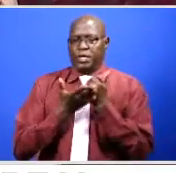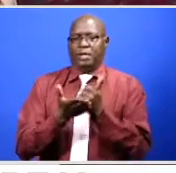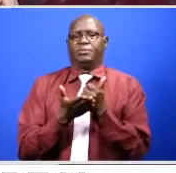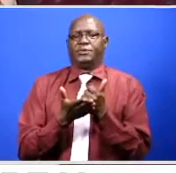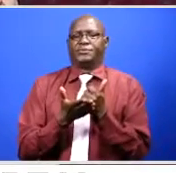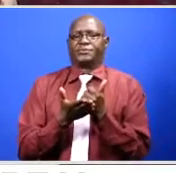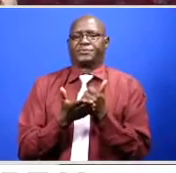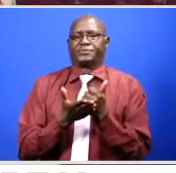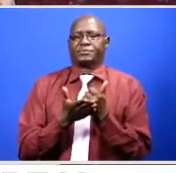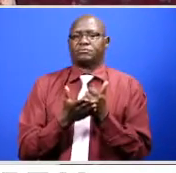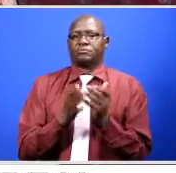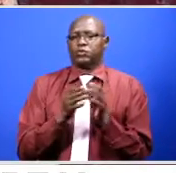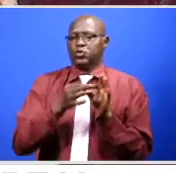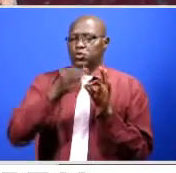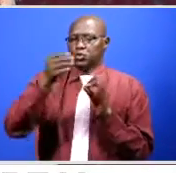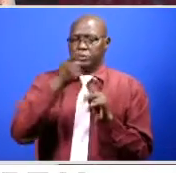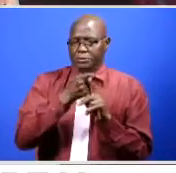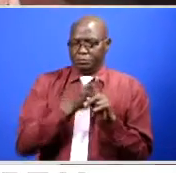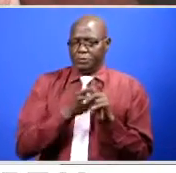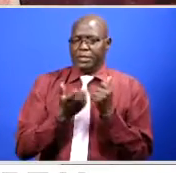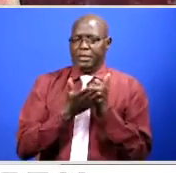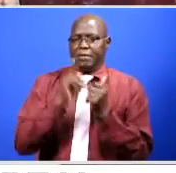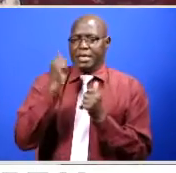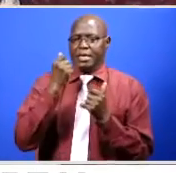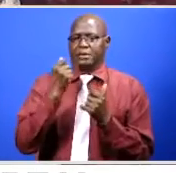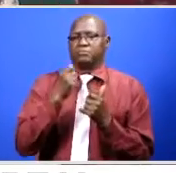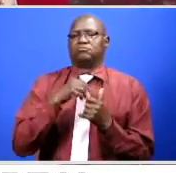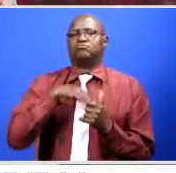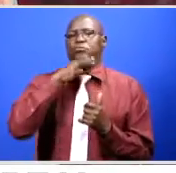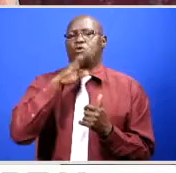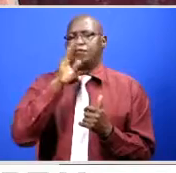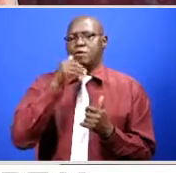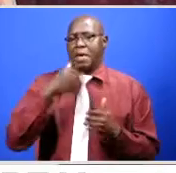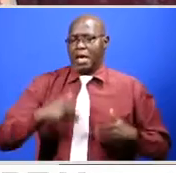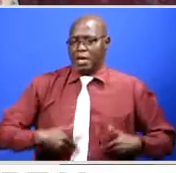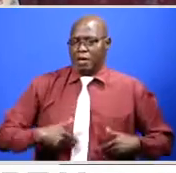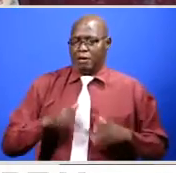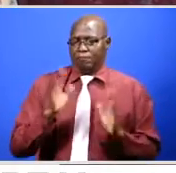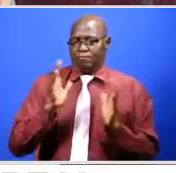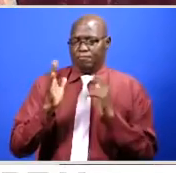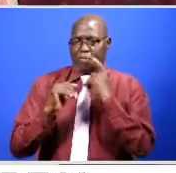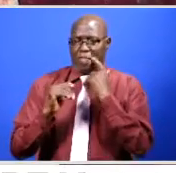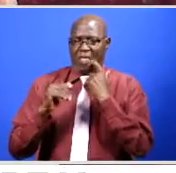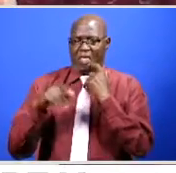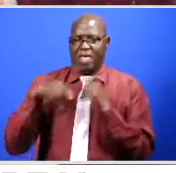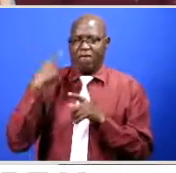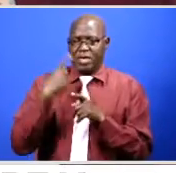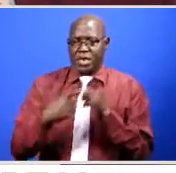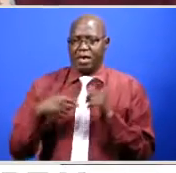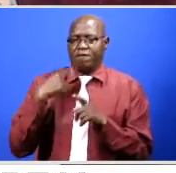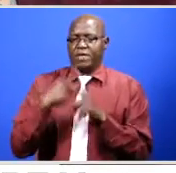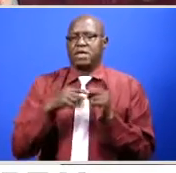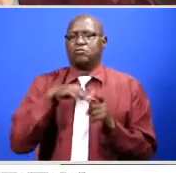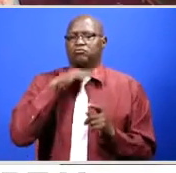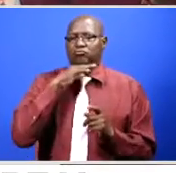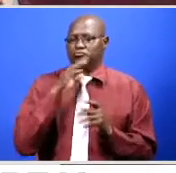kudumu kusaidia Wakenya wasikufe kwa njaa. Na situkue kila mwaka, tunatafuta usaidizi ya